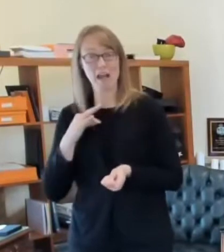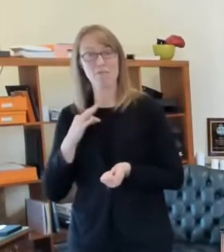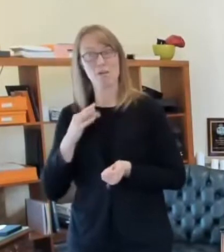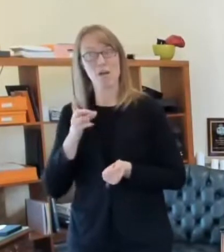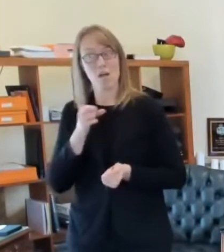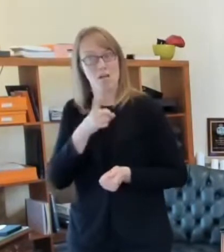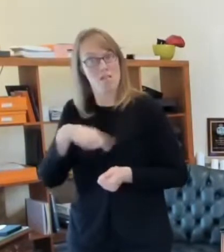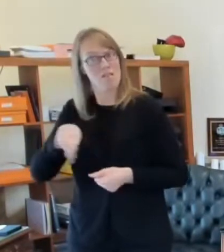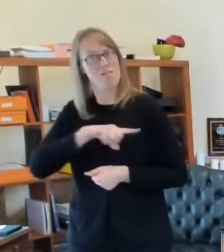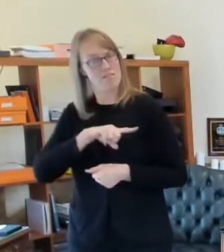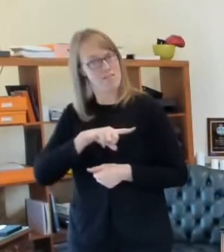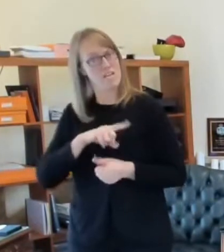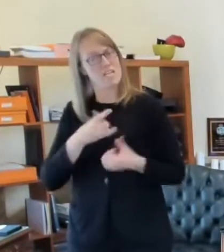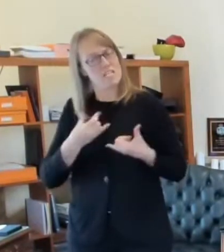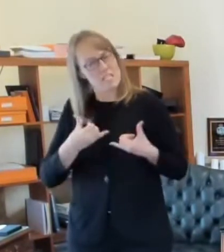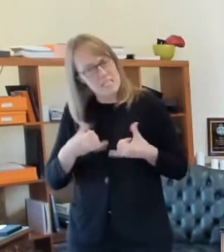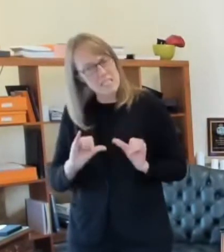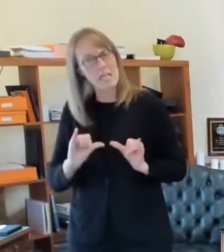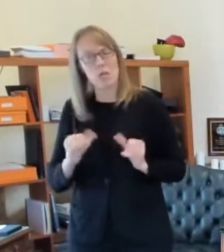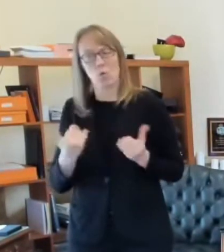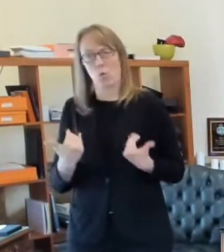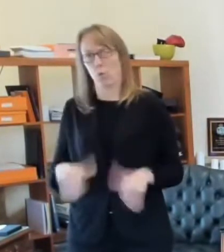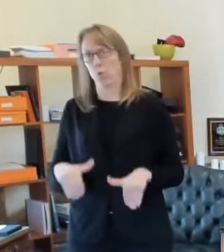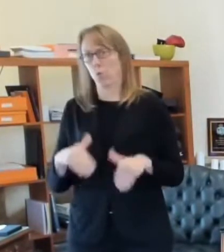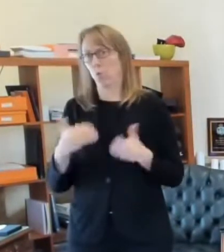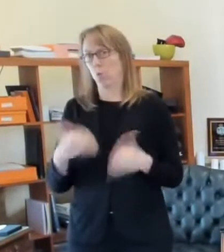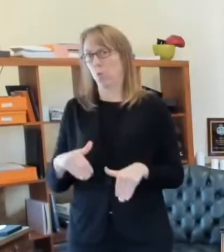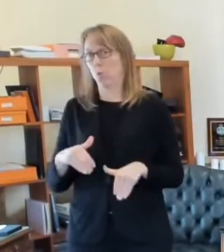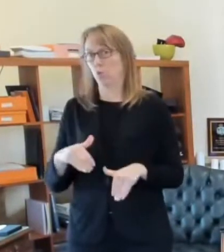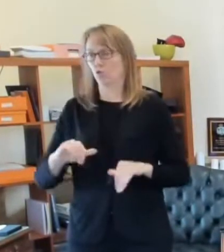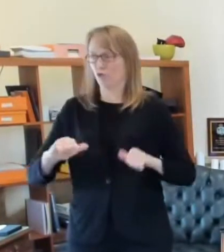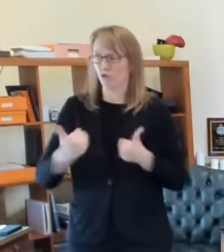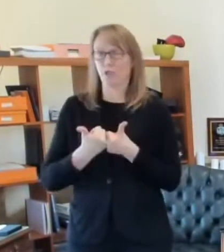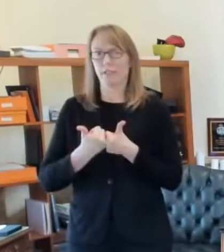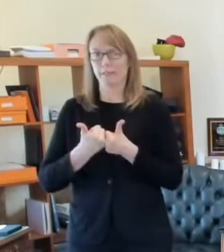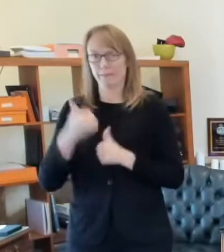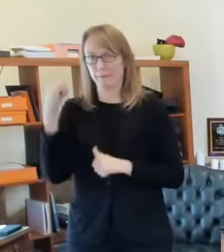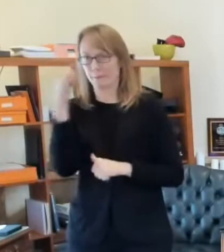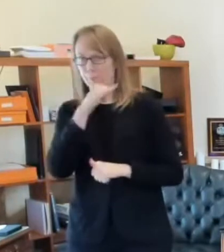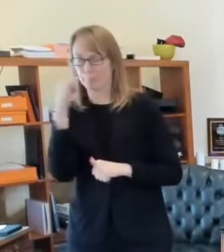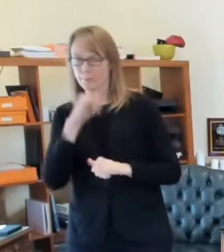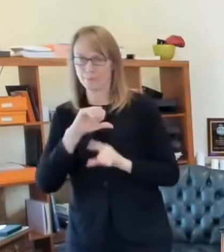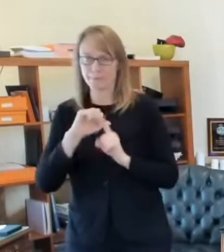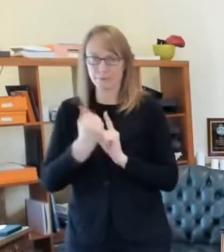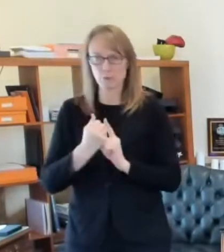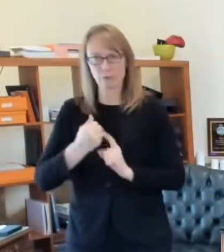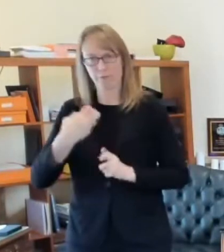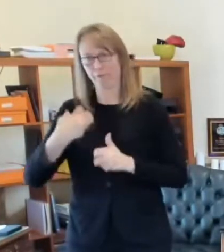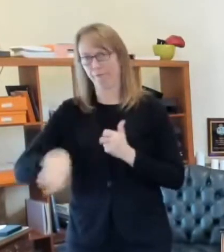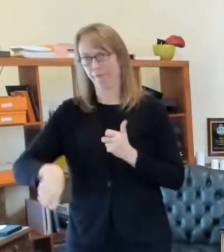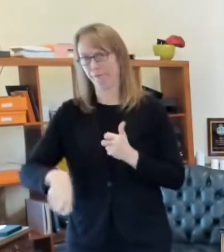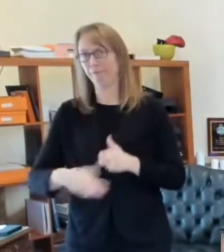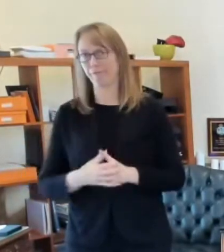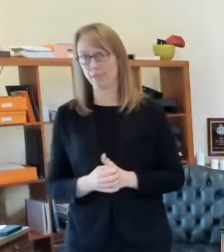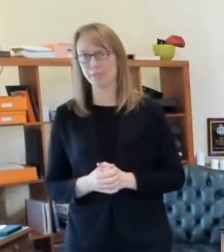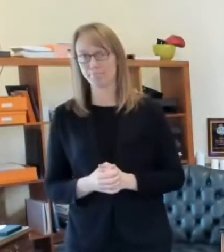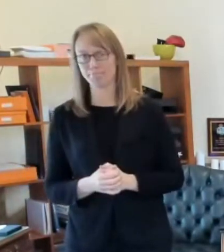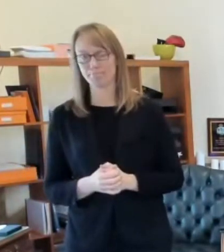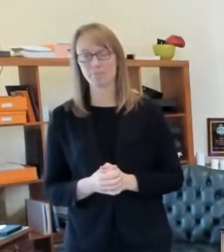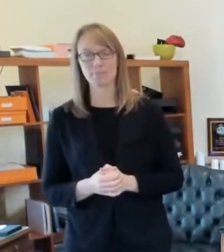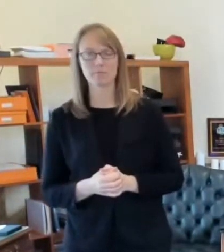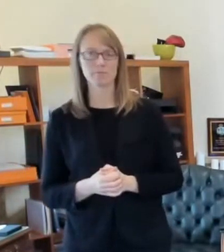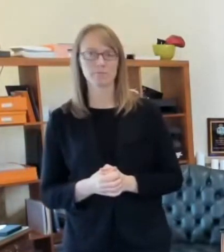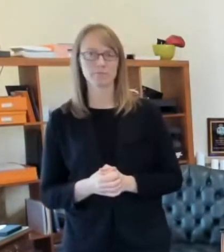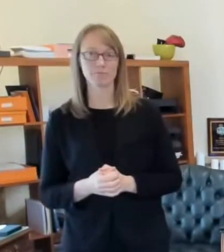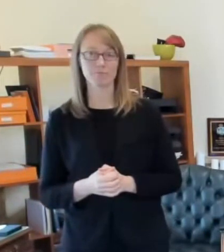very extremely challenged by the situation. And so hopefully